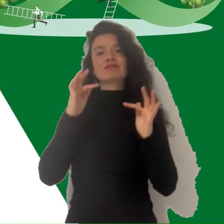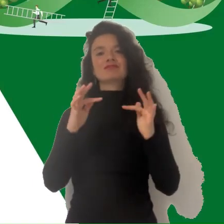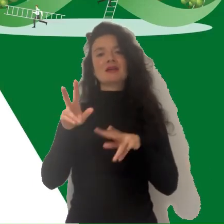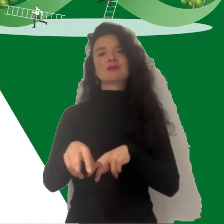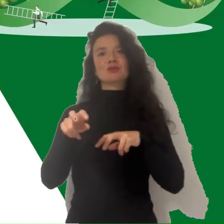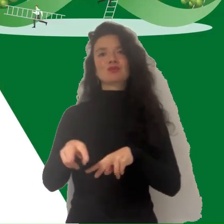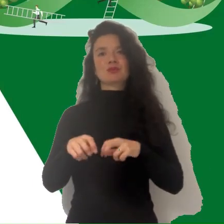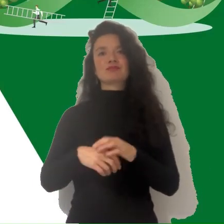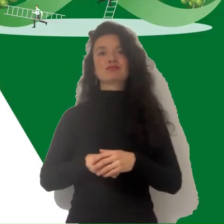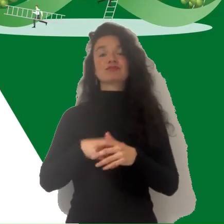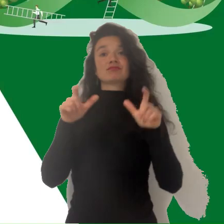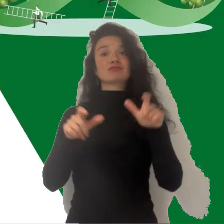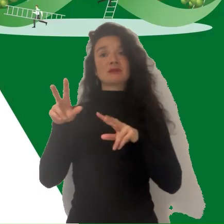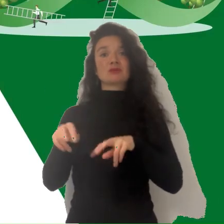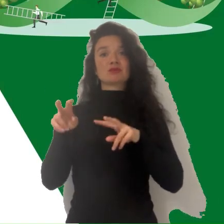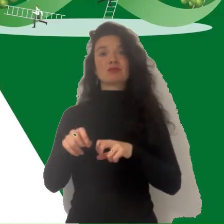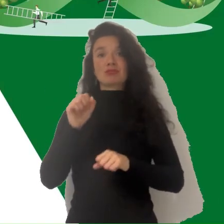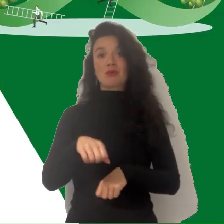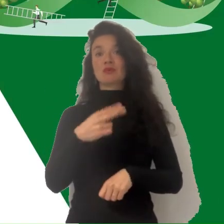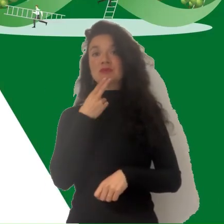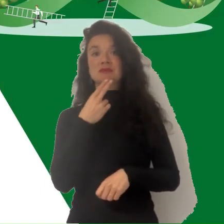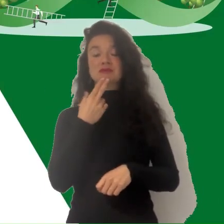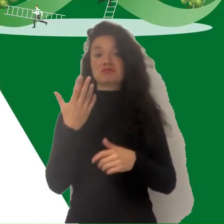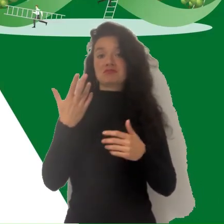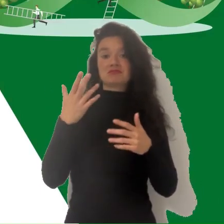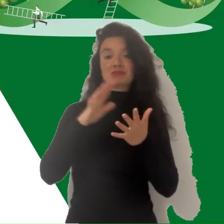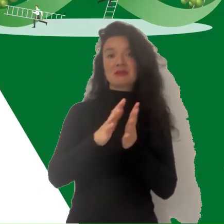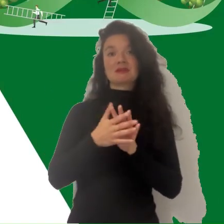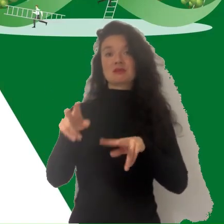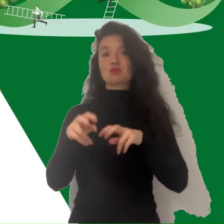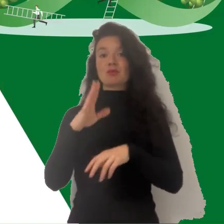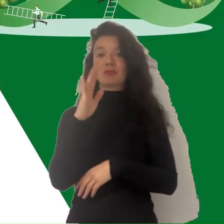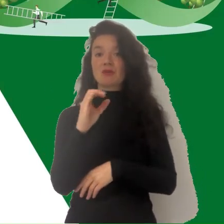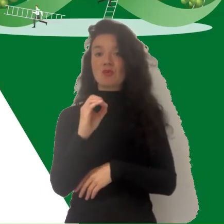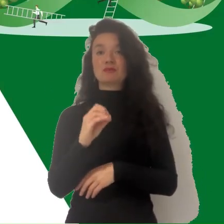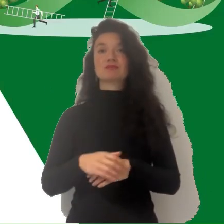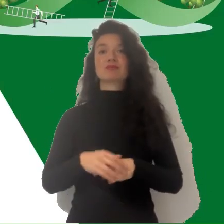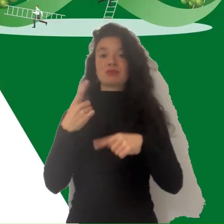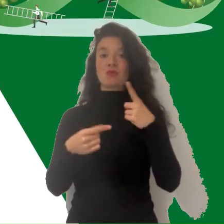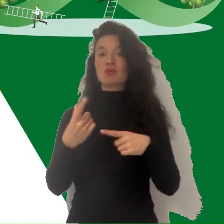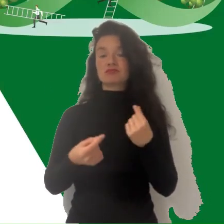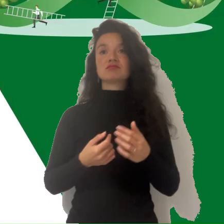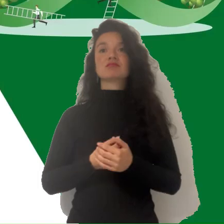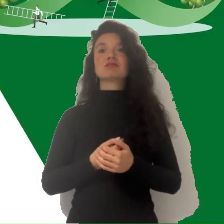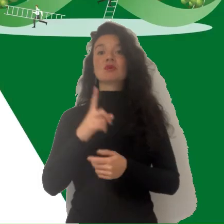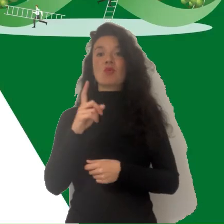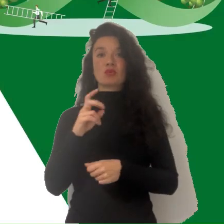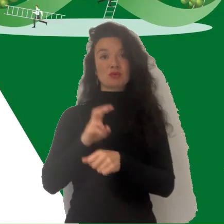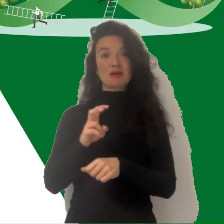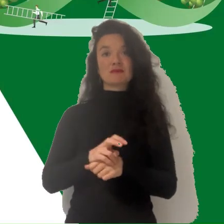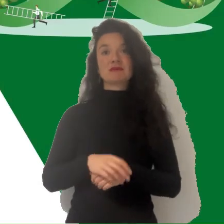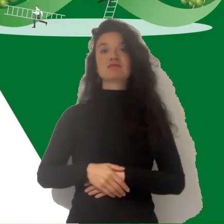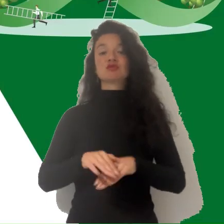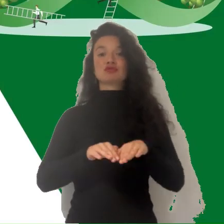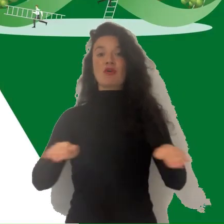paper. In agriculture and farming, farmers can practice organic farming,